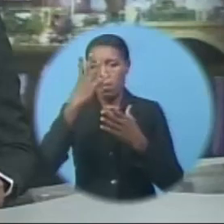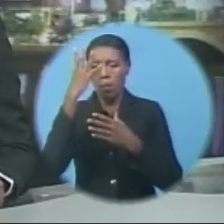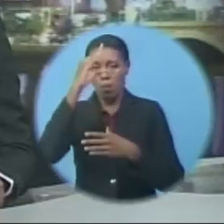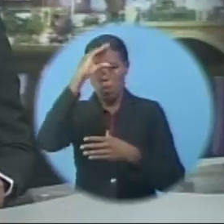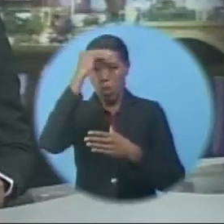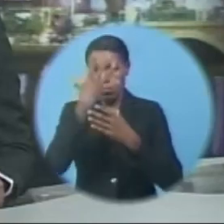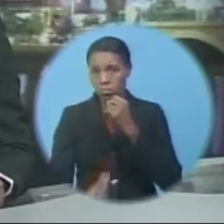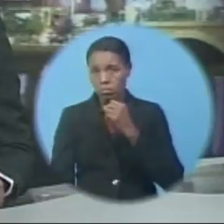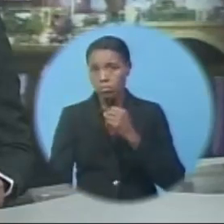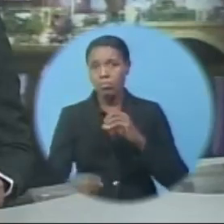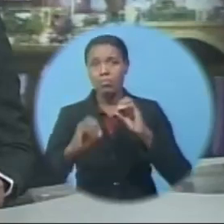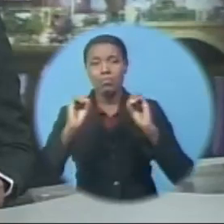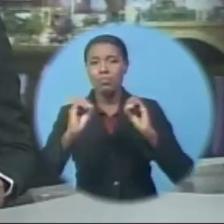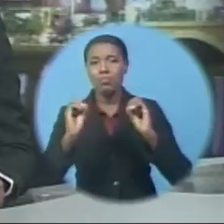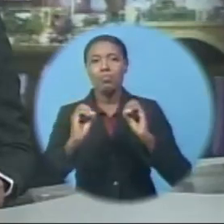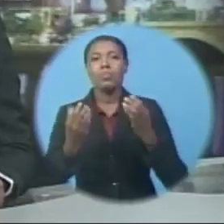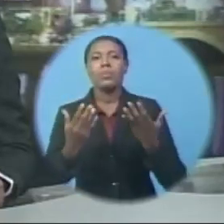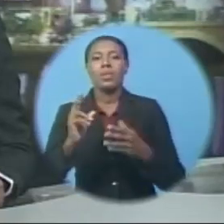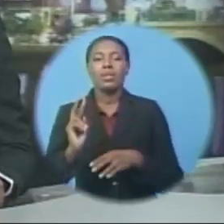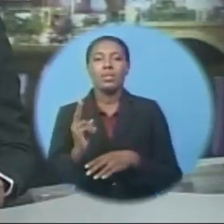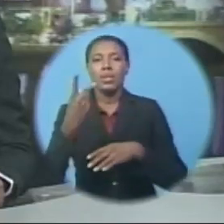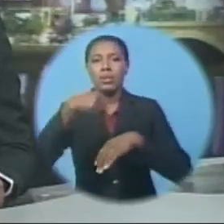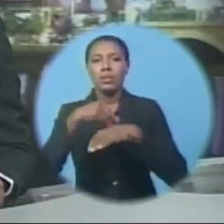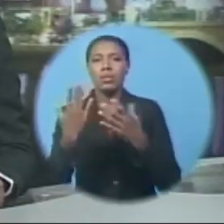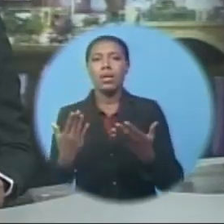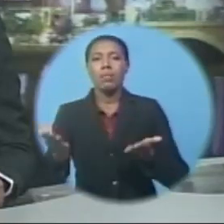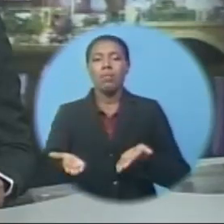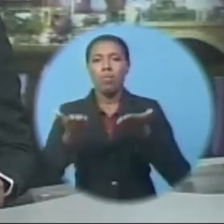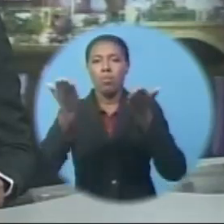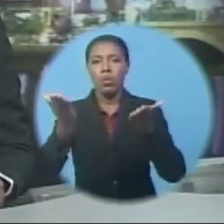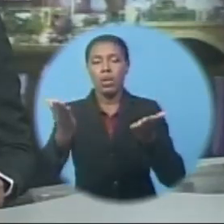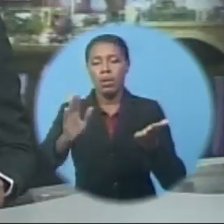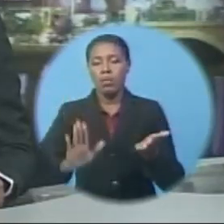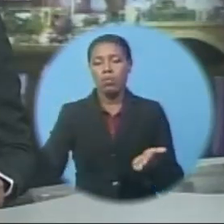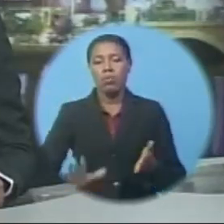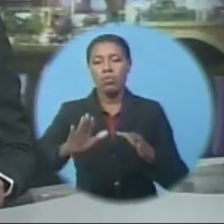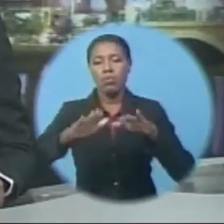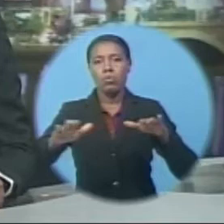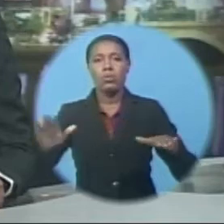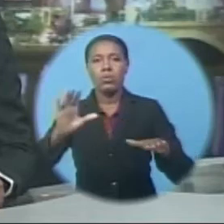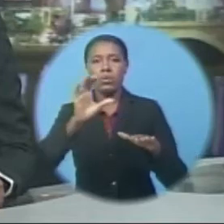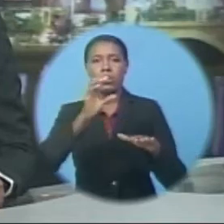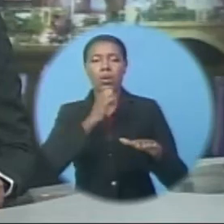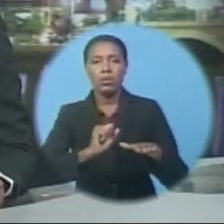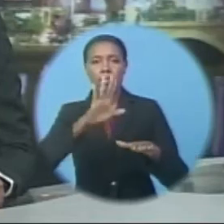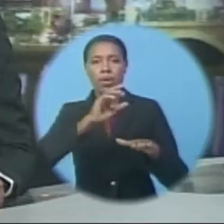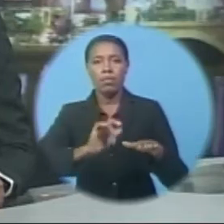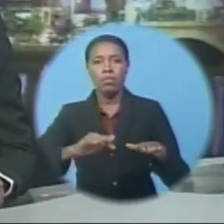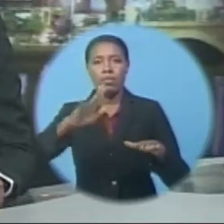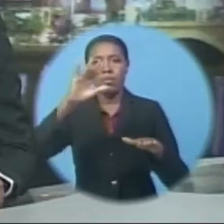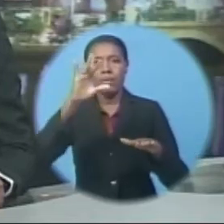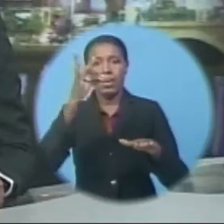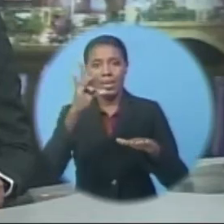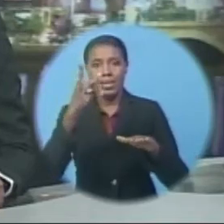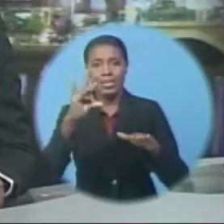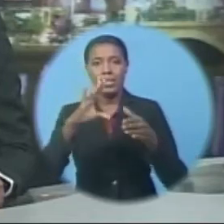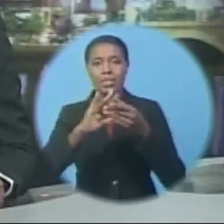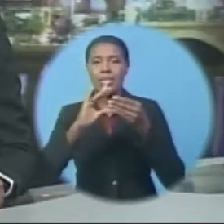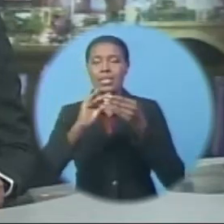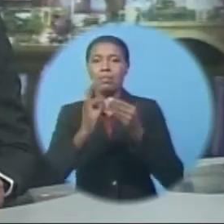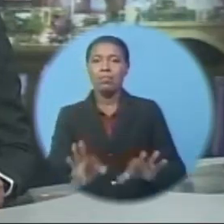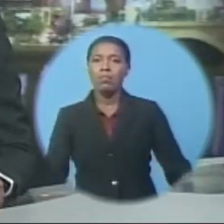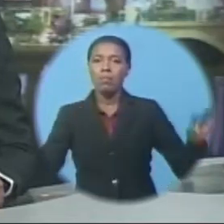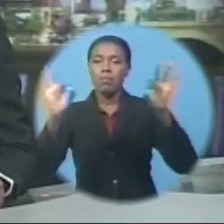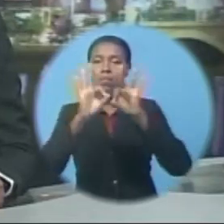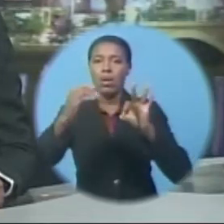youth conference. Founder of the program, which targets girls ages 5 to 18, Aliane Olivier, says it's important to get the perspectives